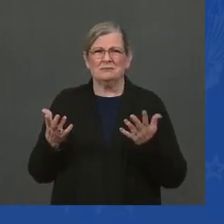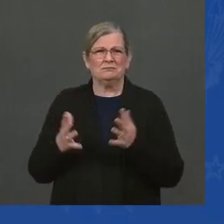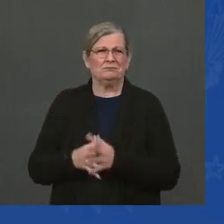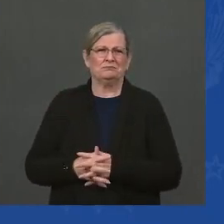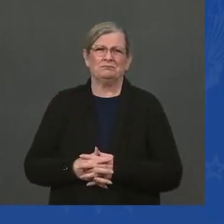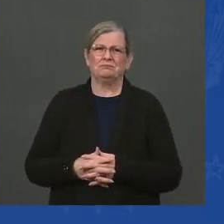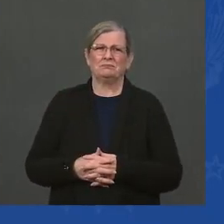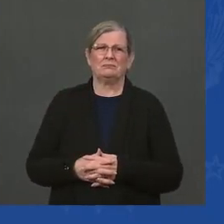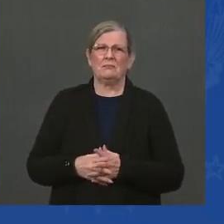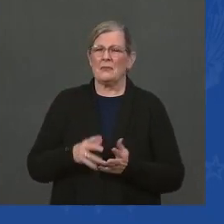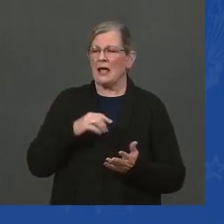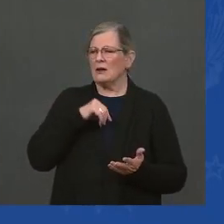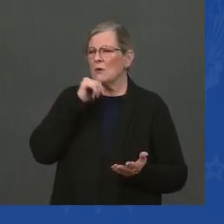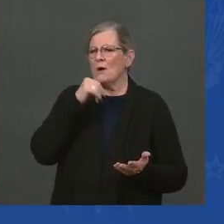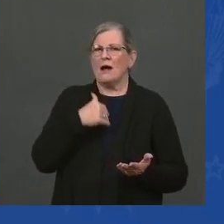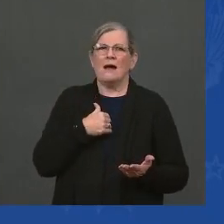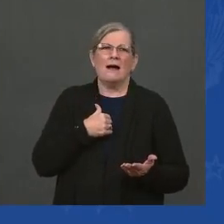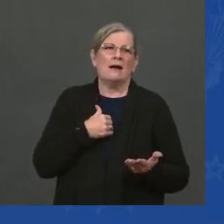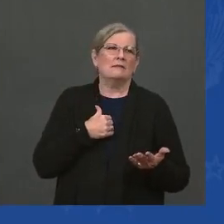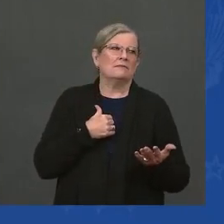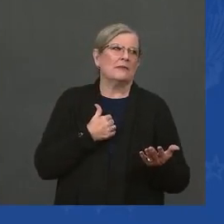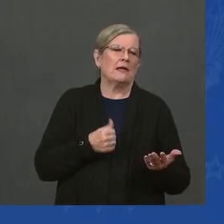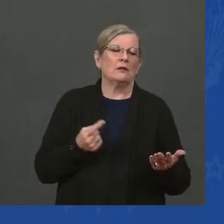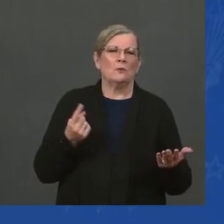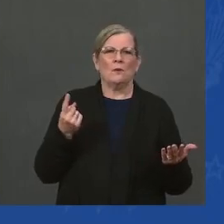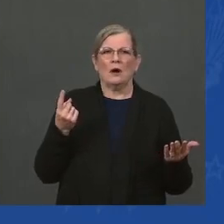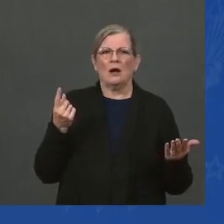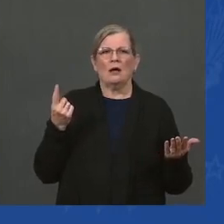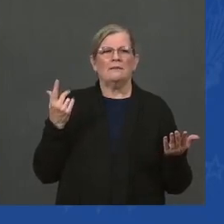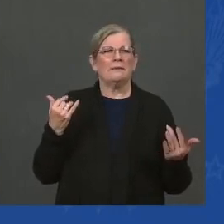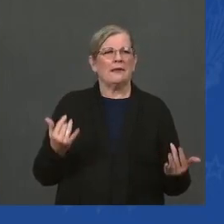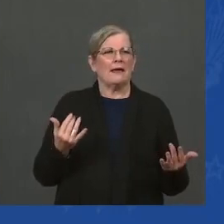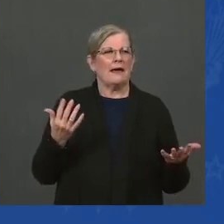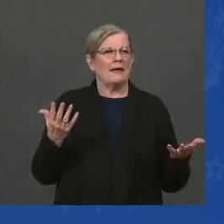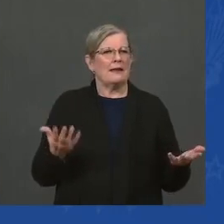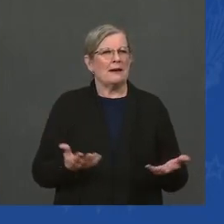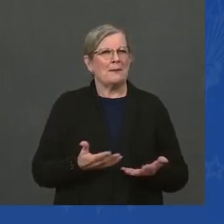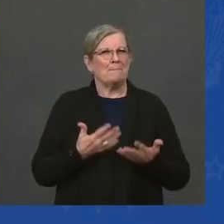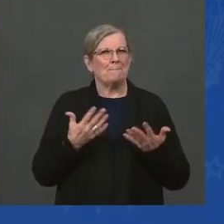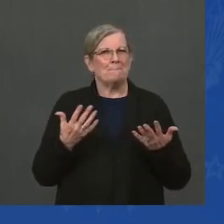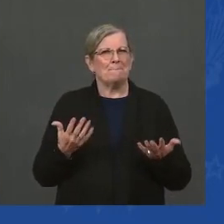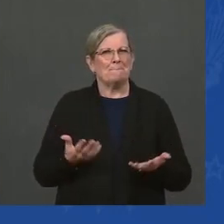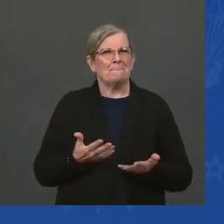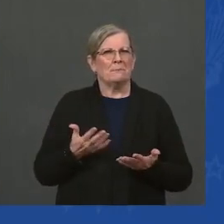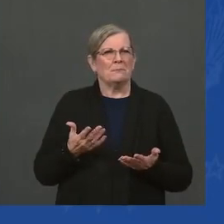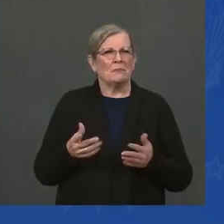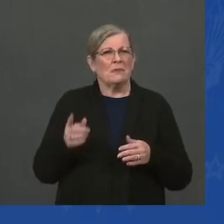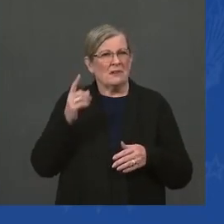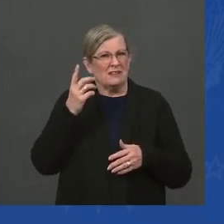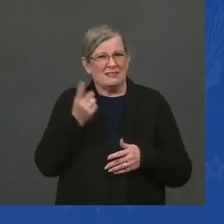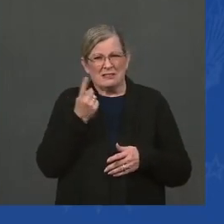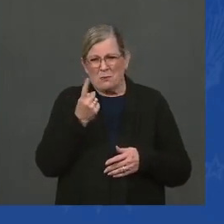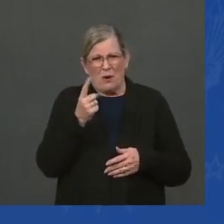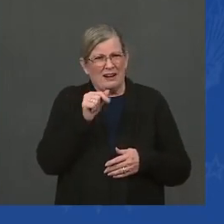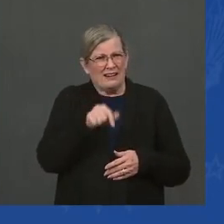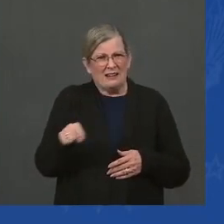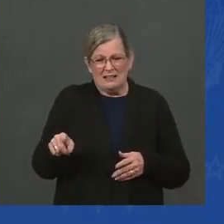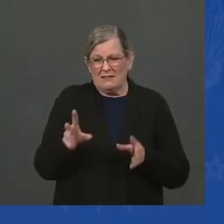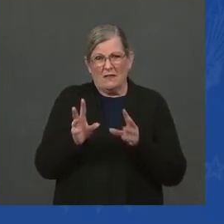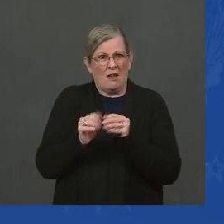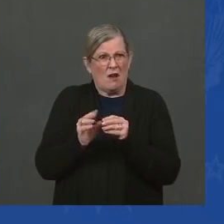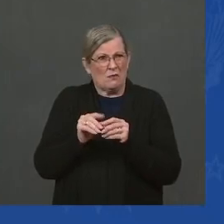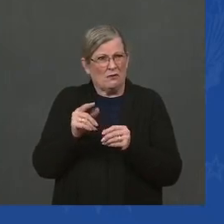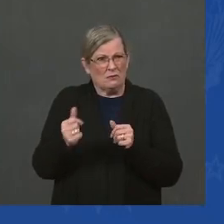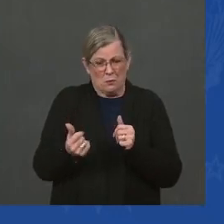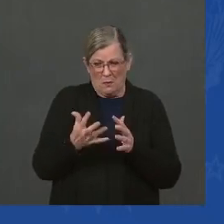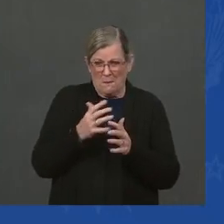member of this conference come up to me and say, are you going to pass what you have, and what do you think is,